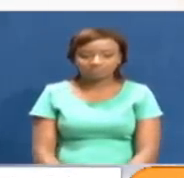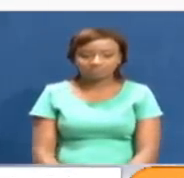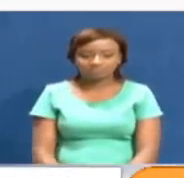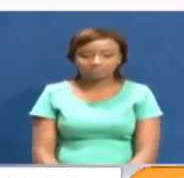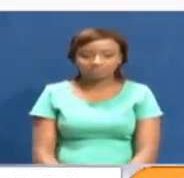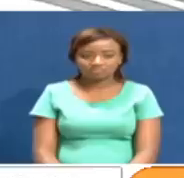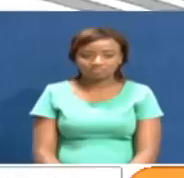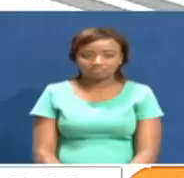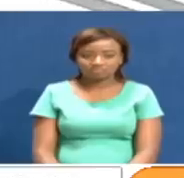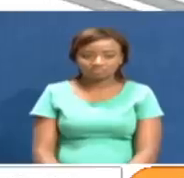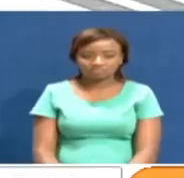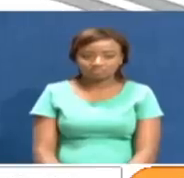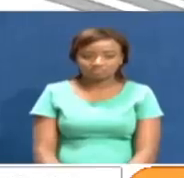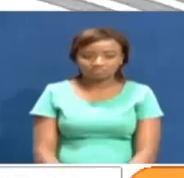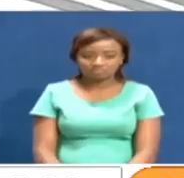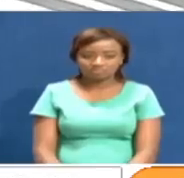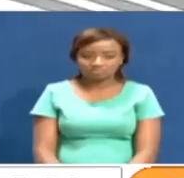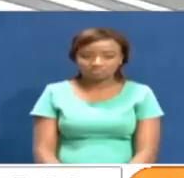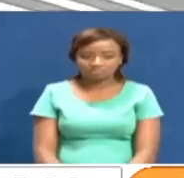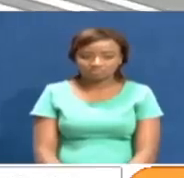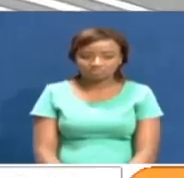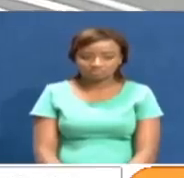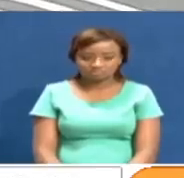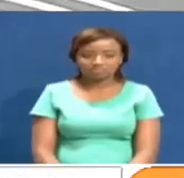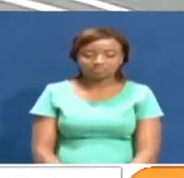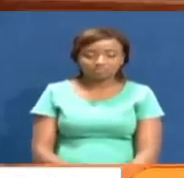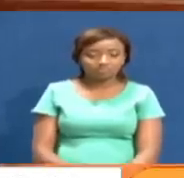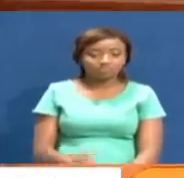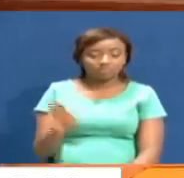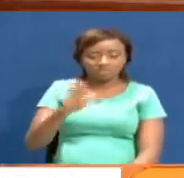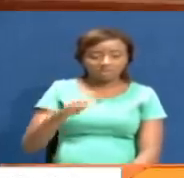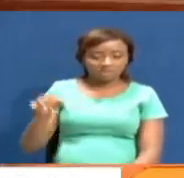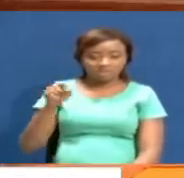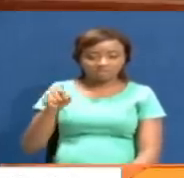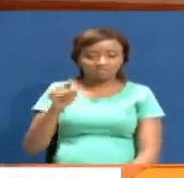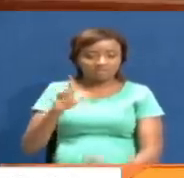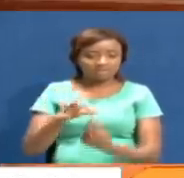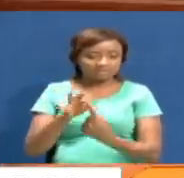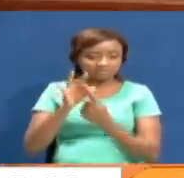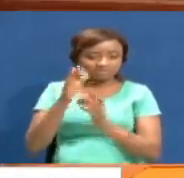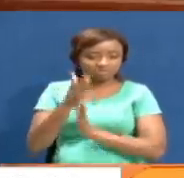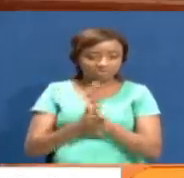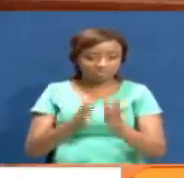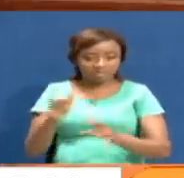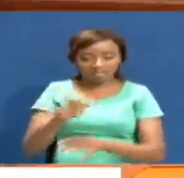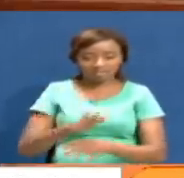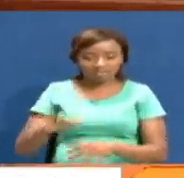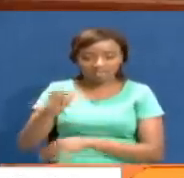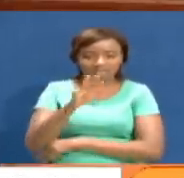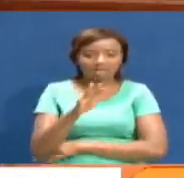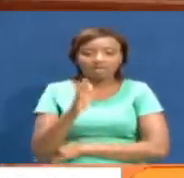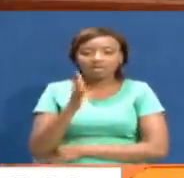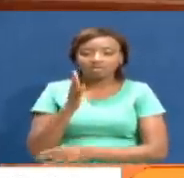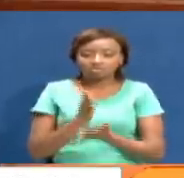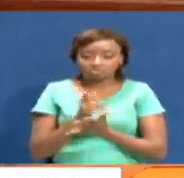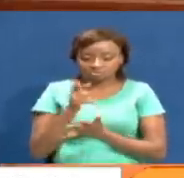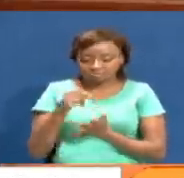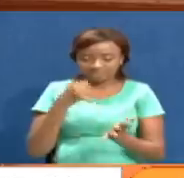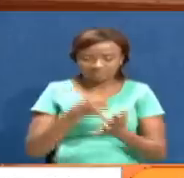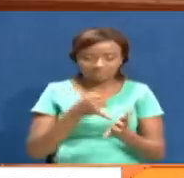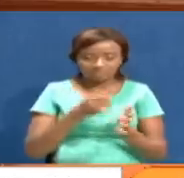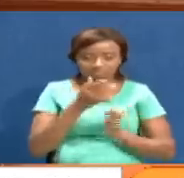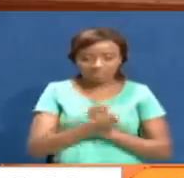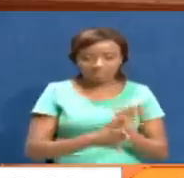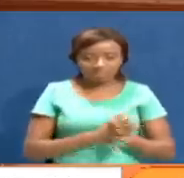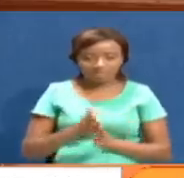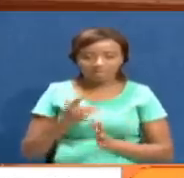his development. Evictions. Mokoro is a special planning area, and this is part of the plans